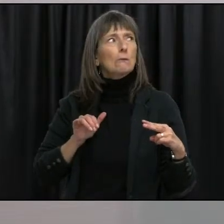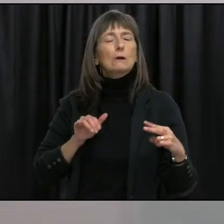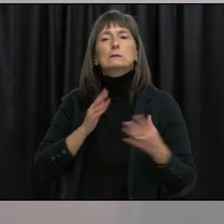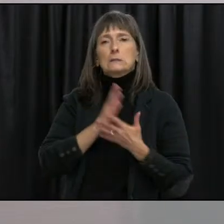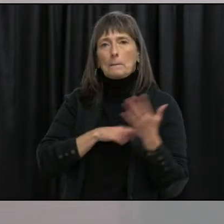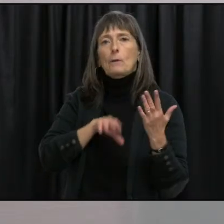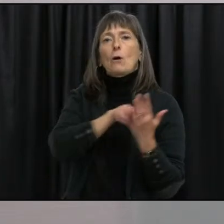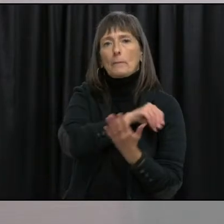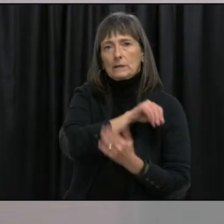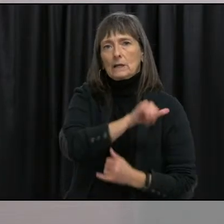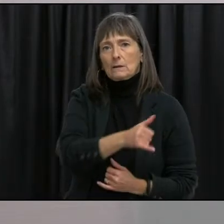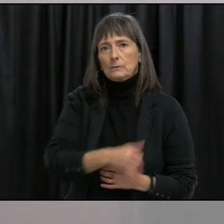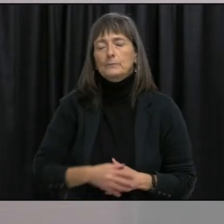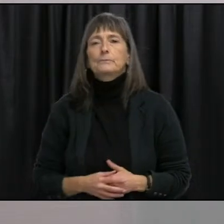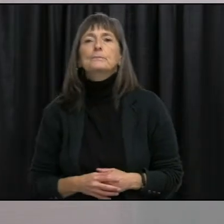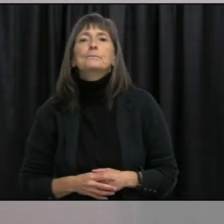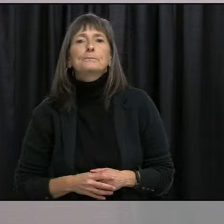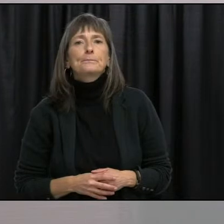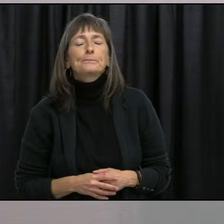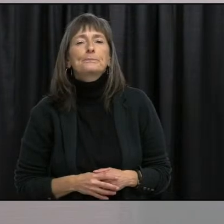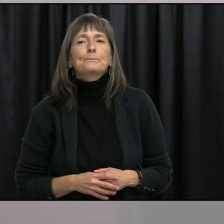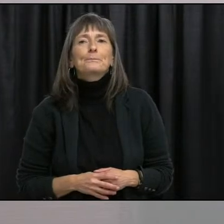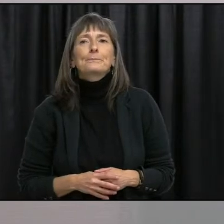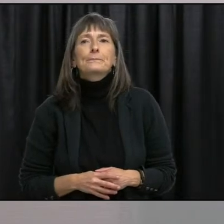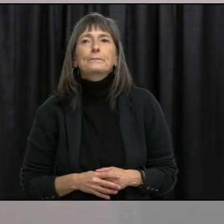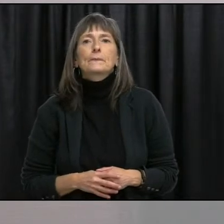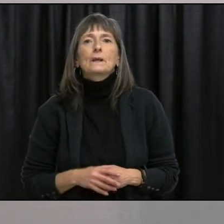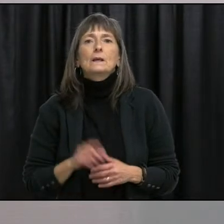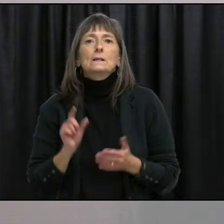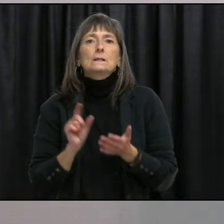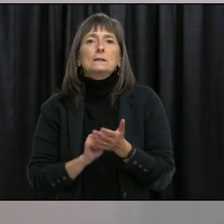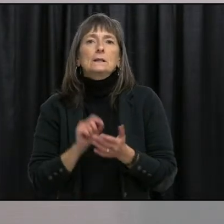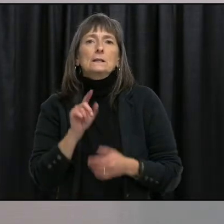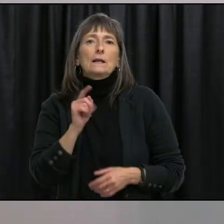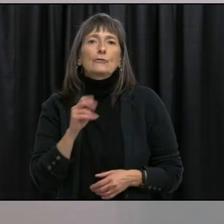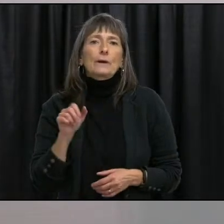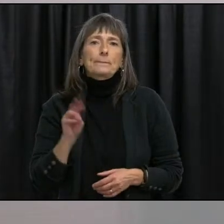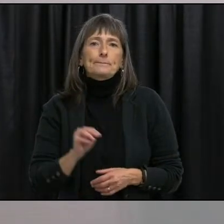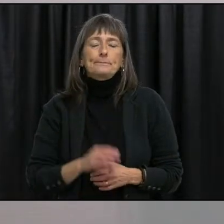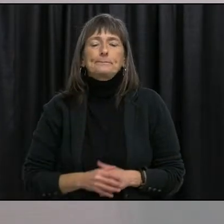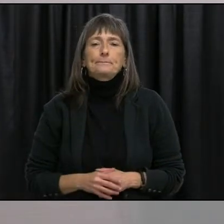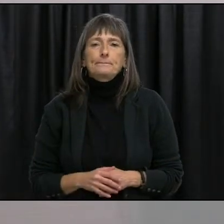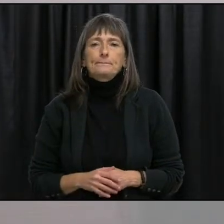Our next questions are from Peter Jackson of the Telegram. Please go ahead.